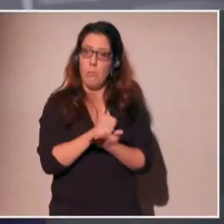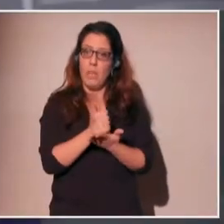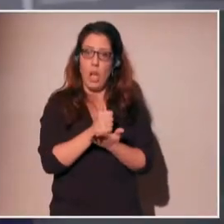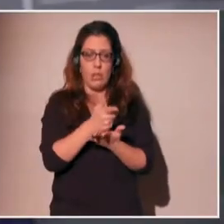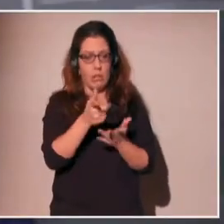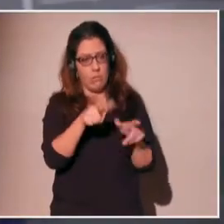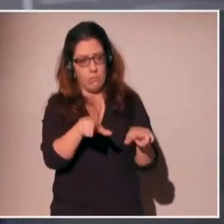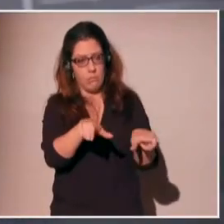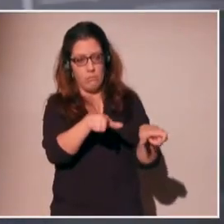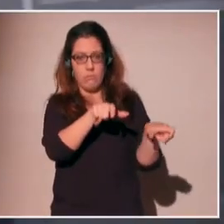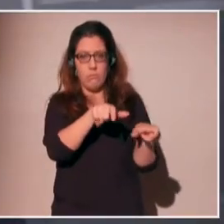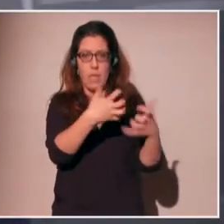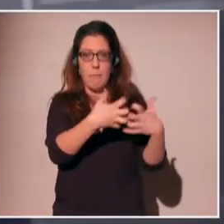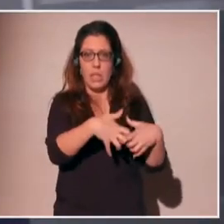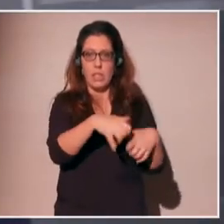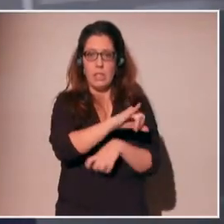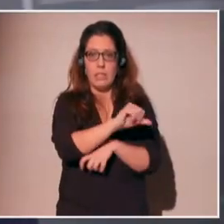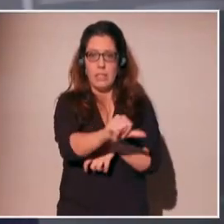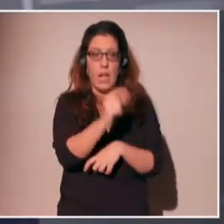you are thinking, as we just